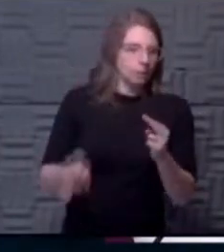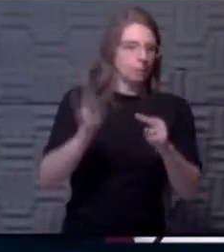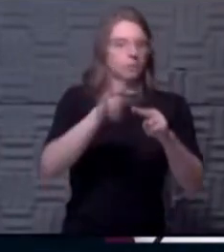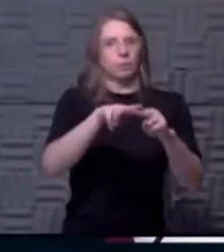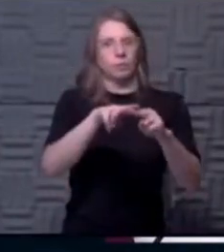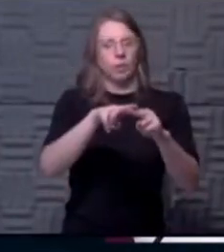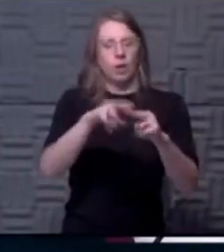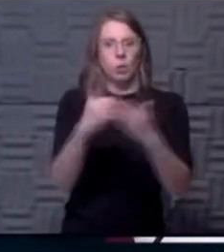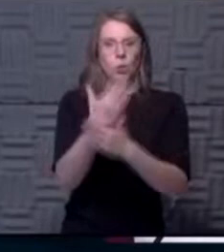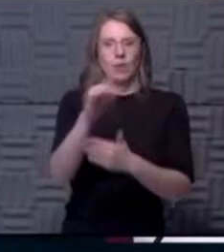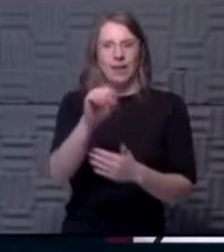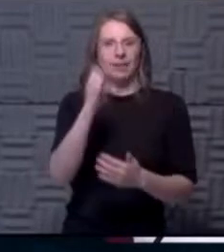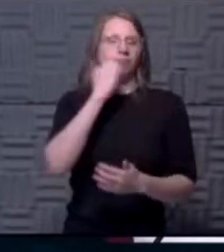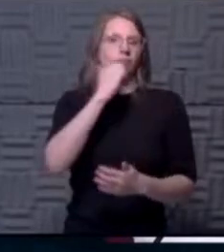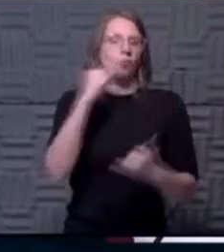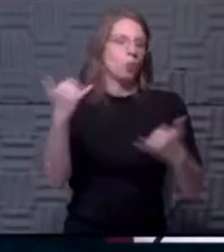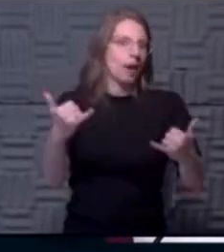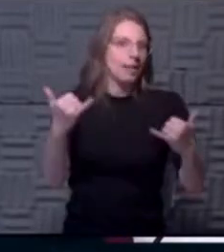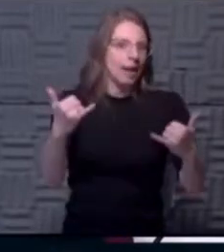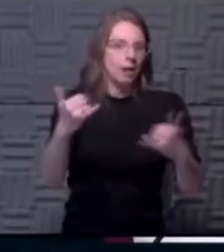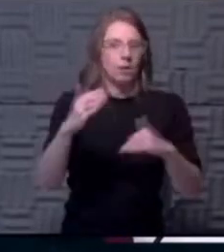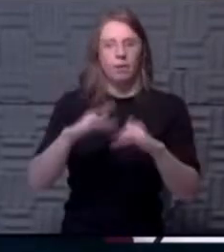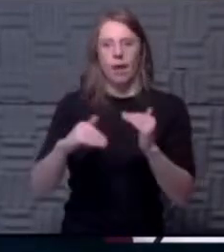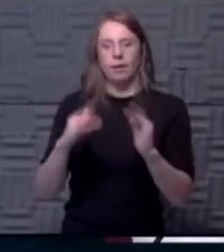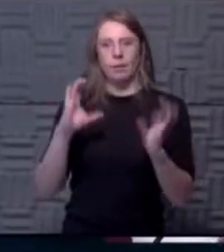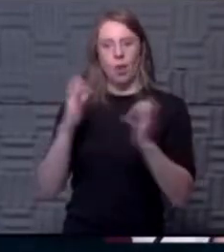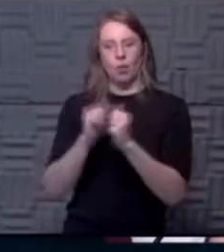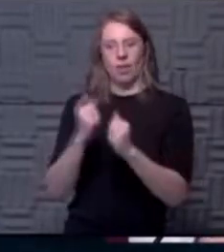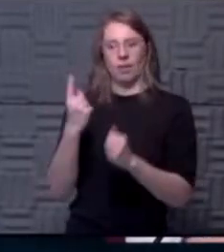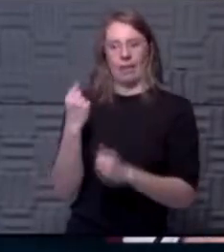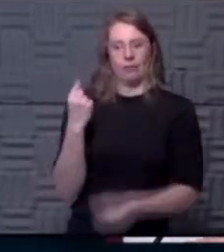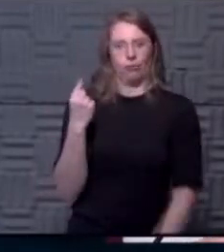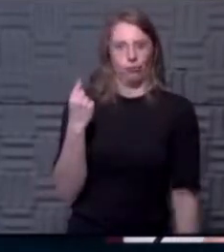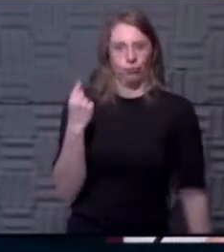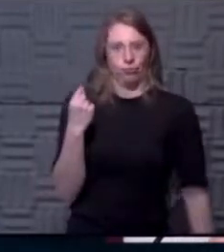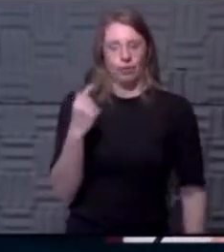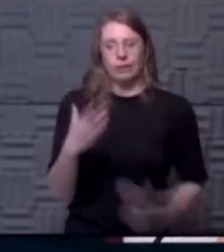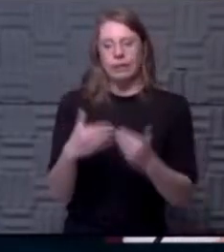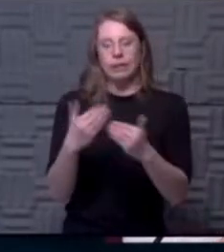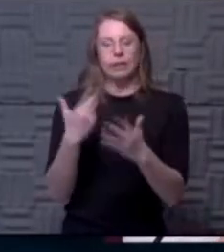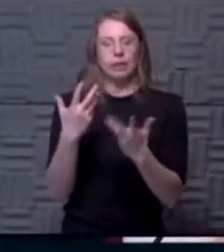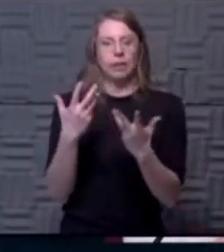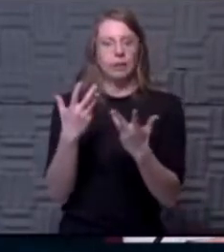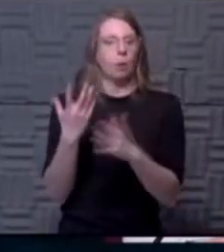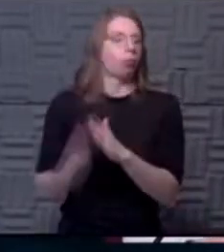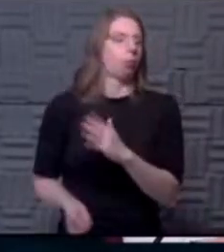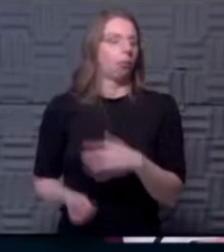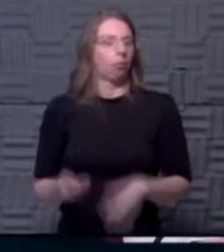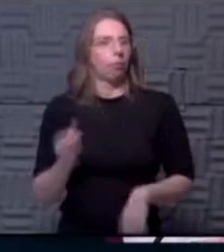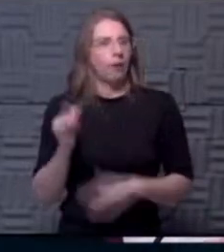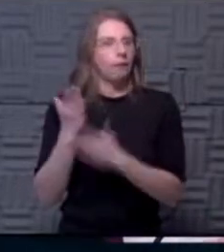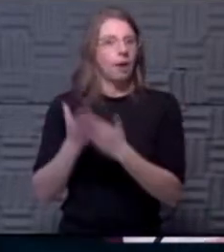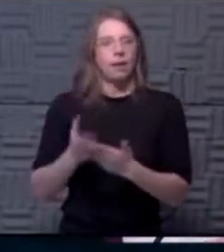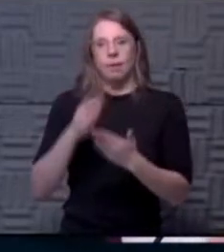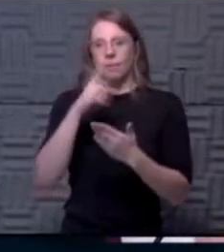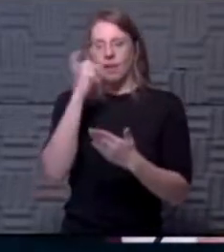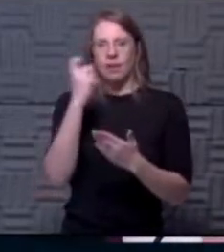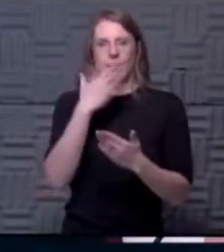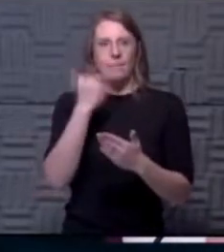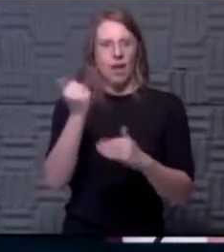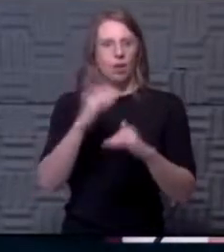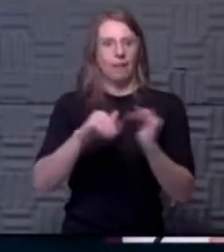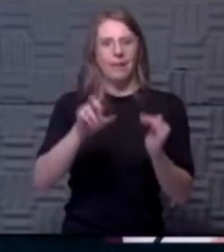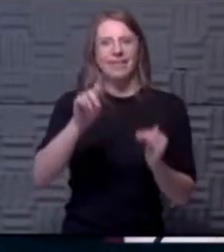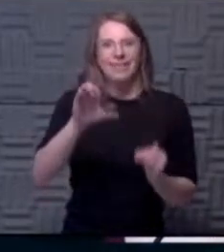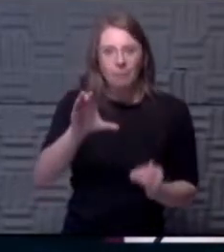the number of new cases per day right now than we were a year ago. And I think it's easy for that to get lost in the fact that that is so much better than where we were, say, in